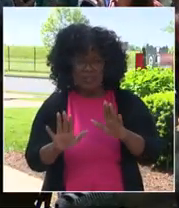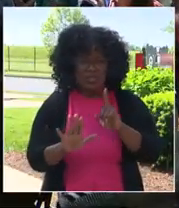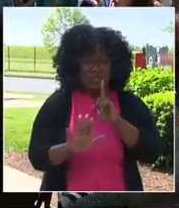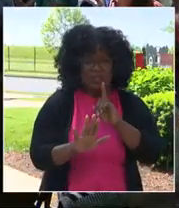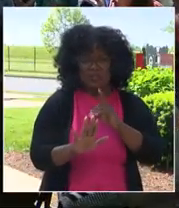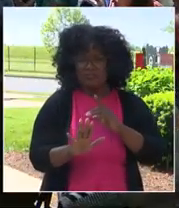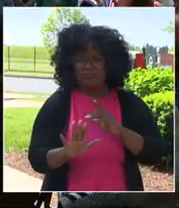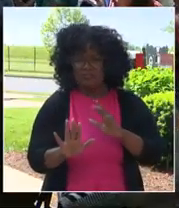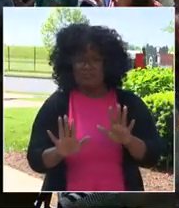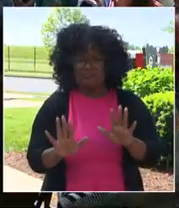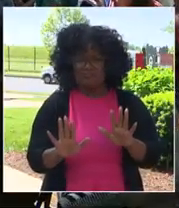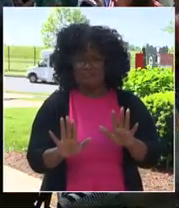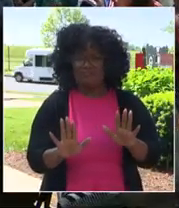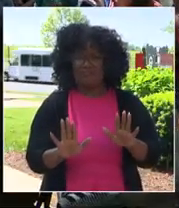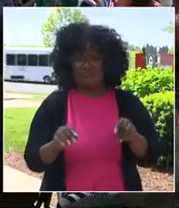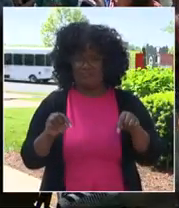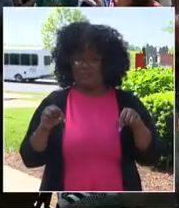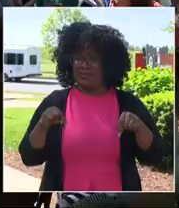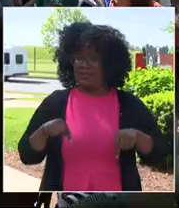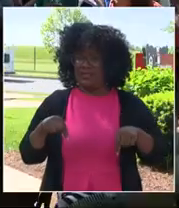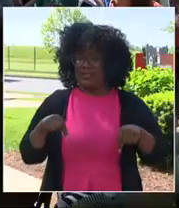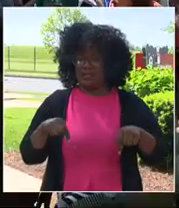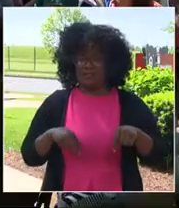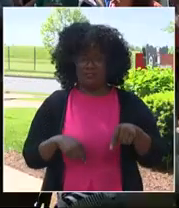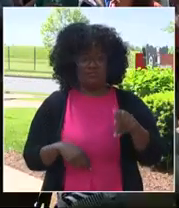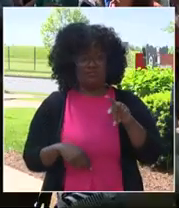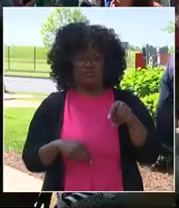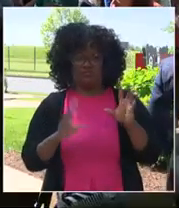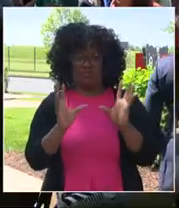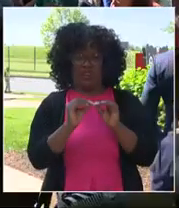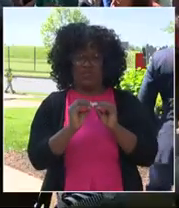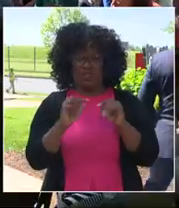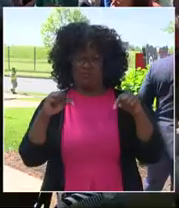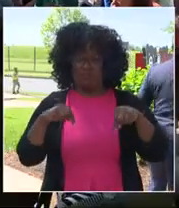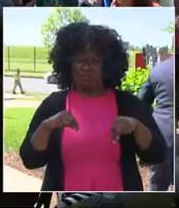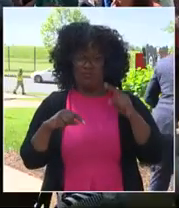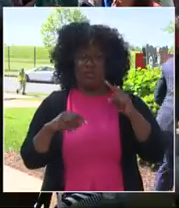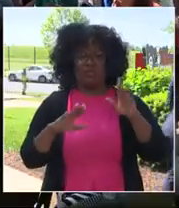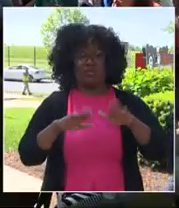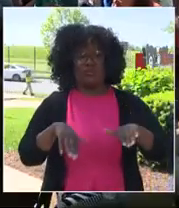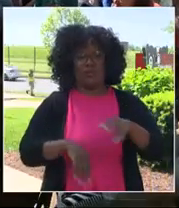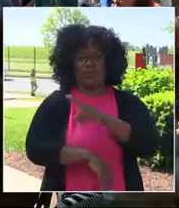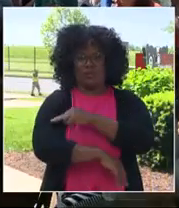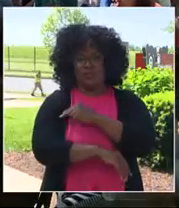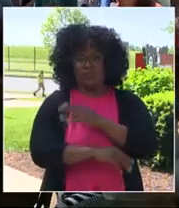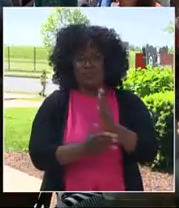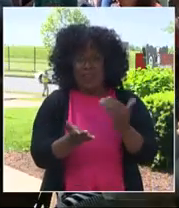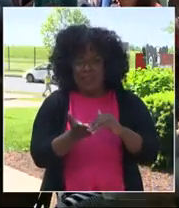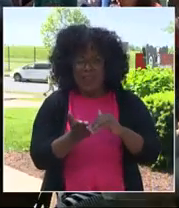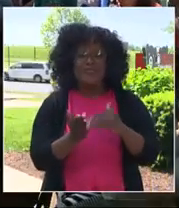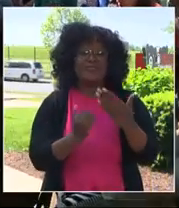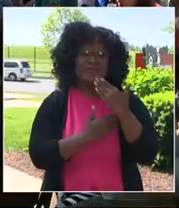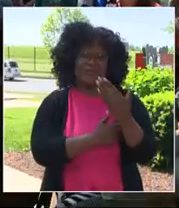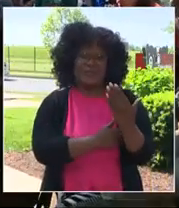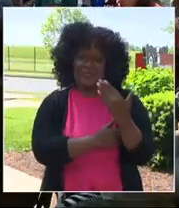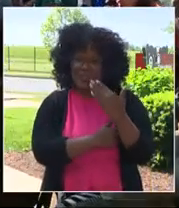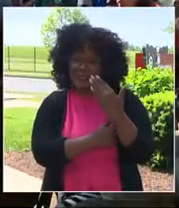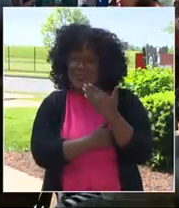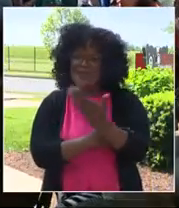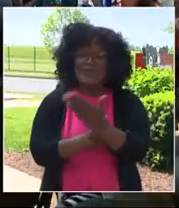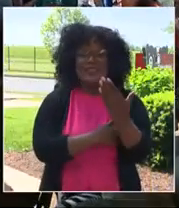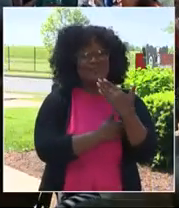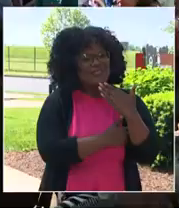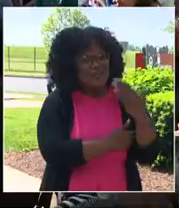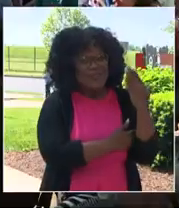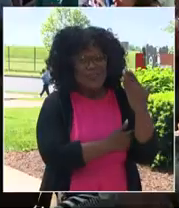for children. Let's try it again. We're fighting for DC here, folks. Good morning. Good morning. There we